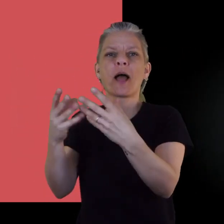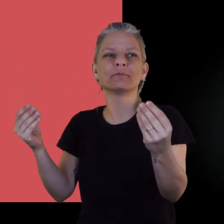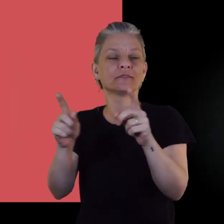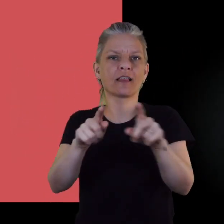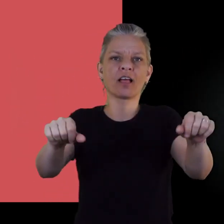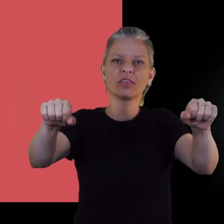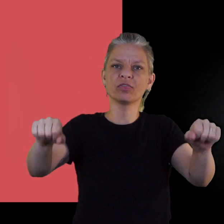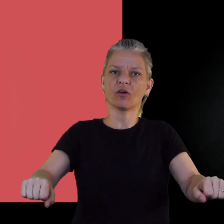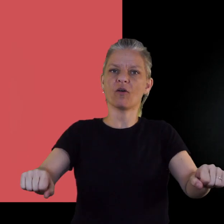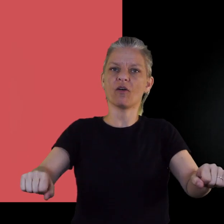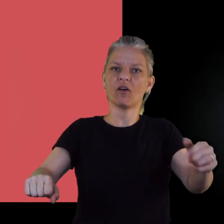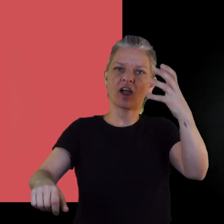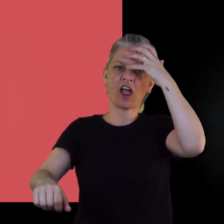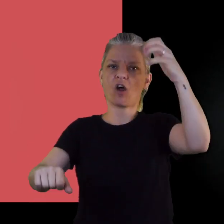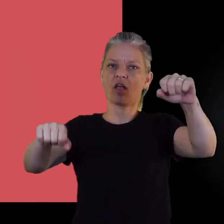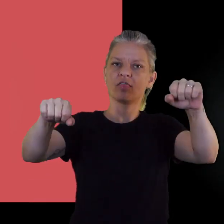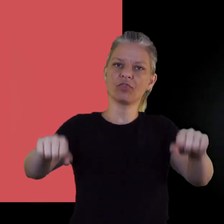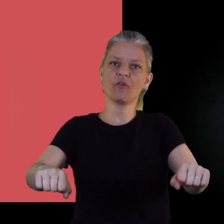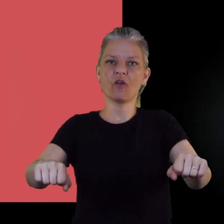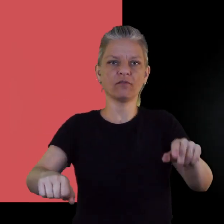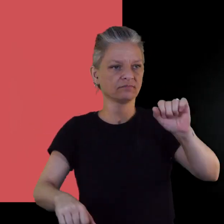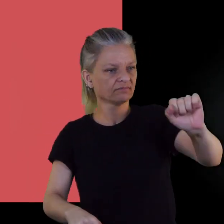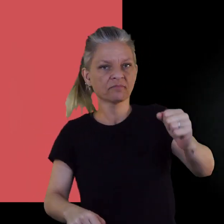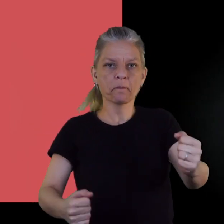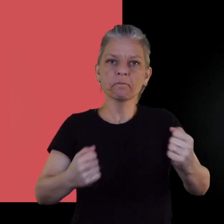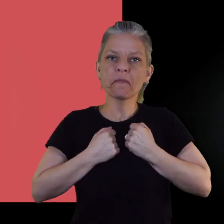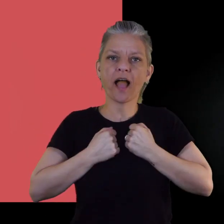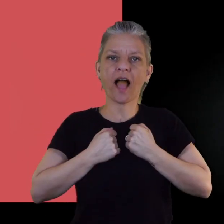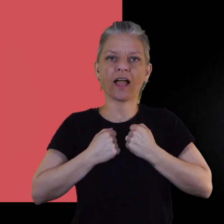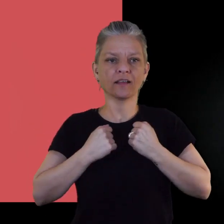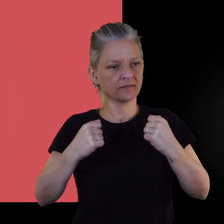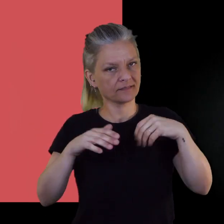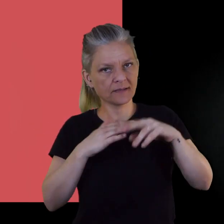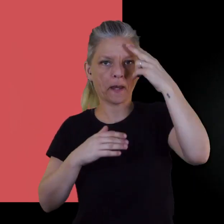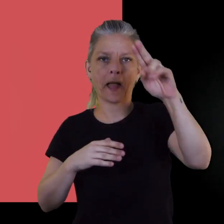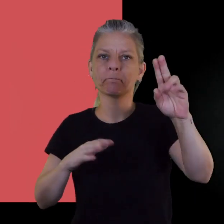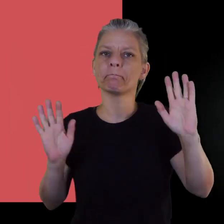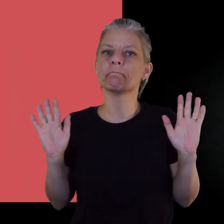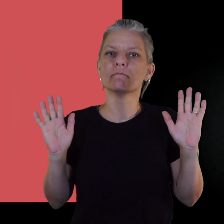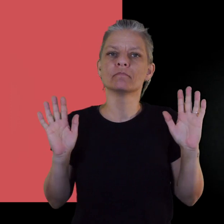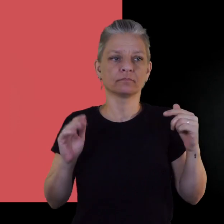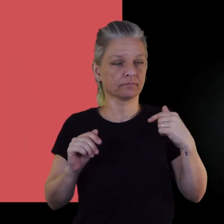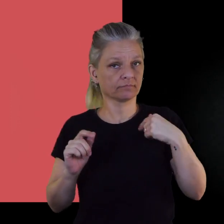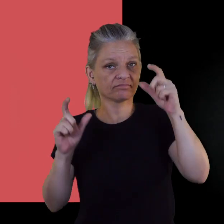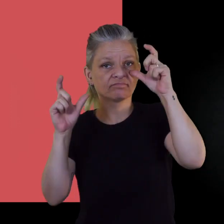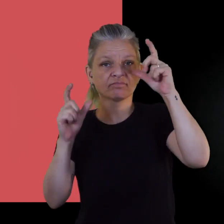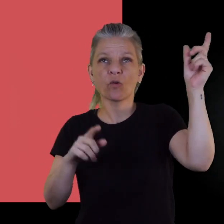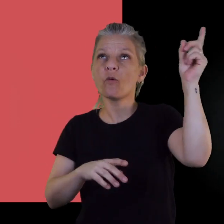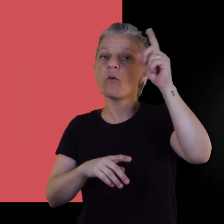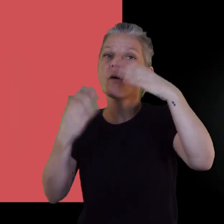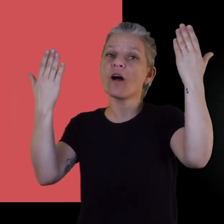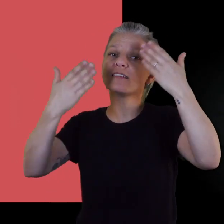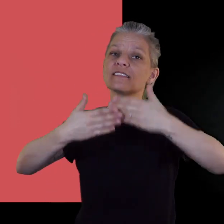throne. In time, they are mine in name only. I was up all night trying to navigate my mind. If I could find some